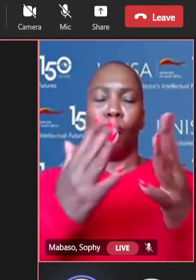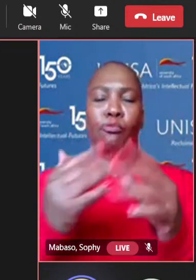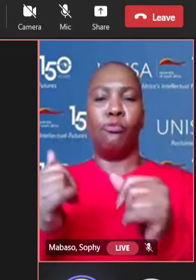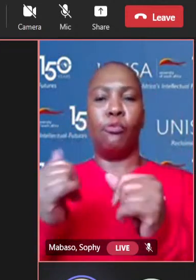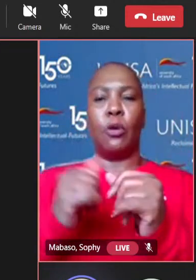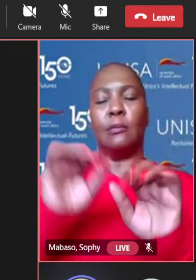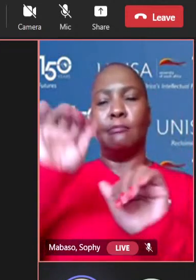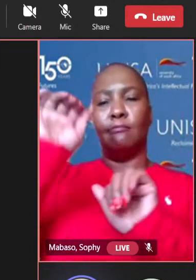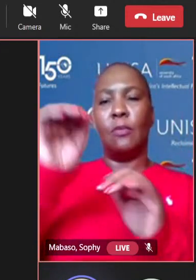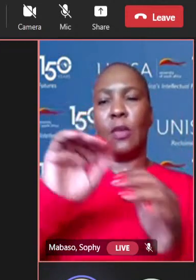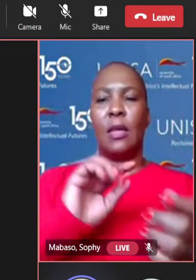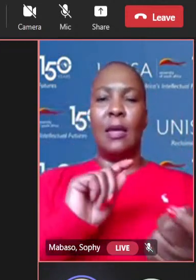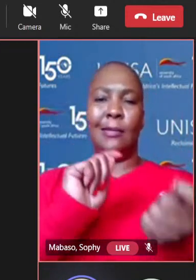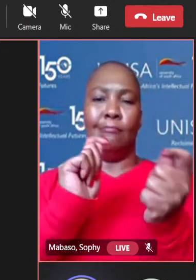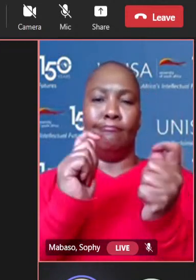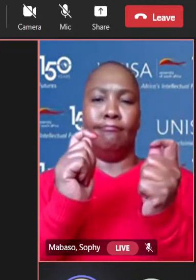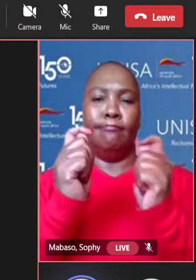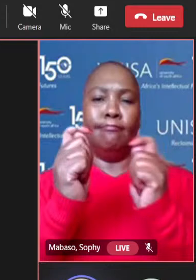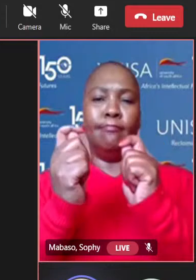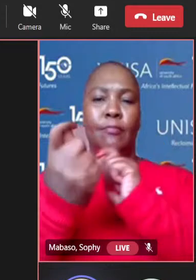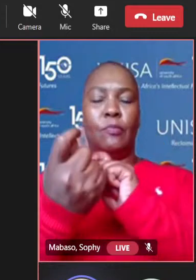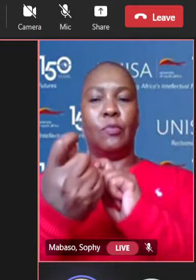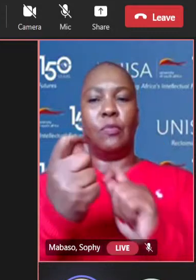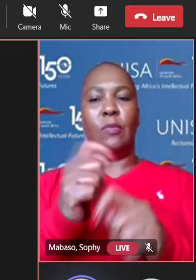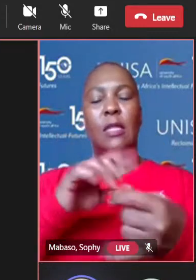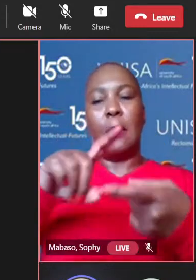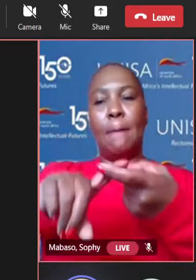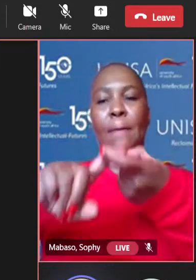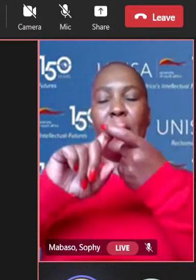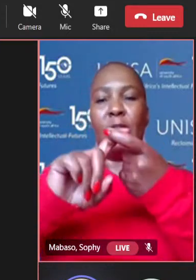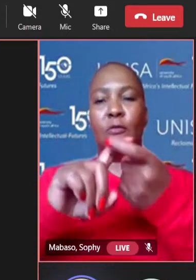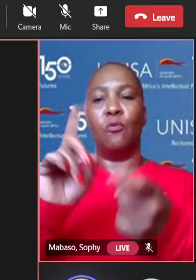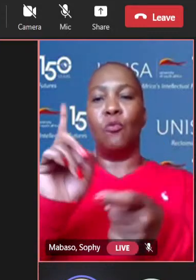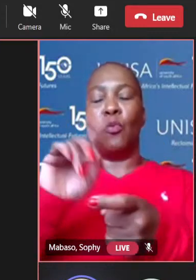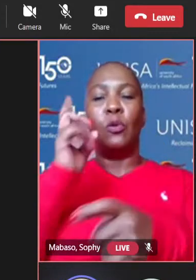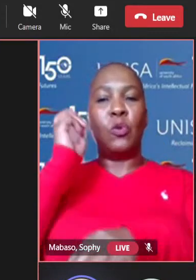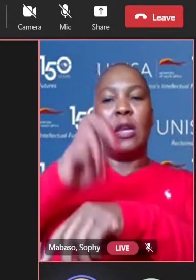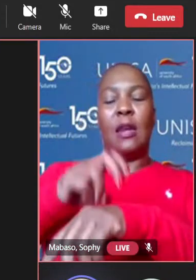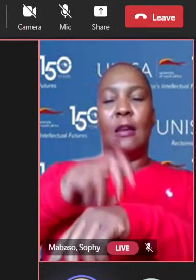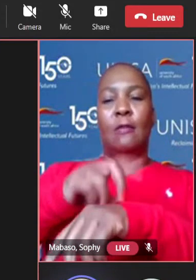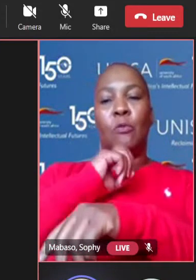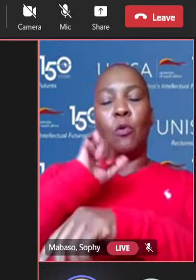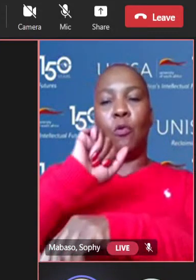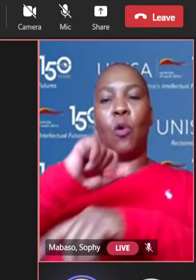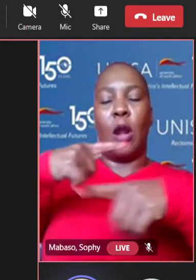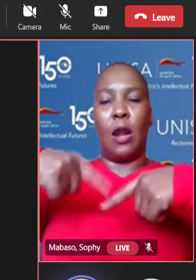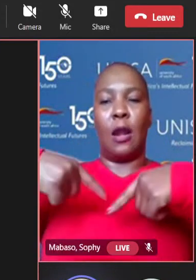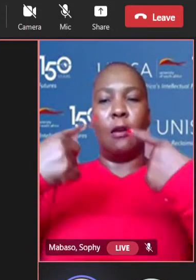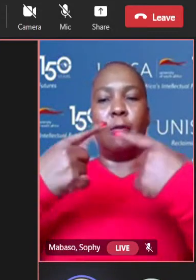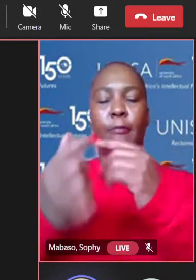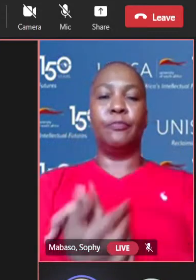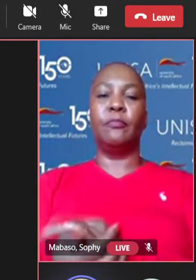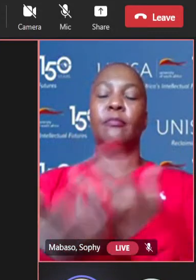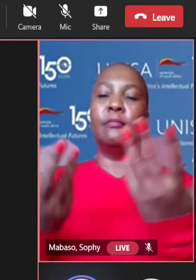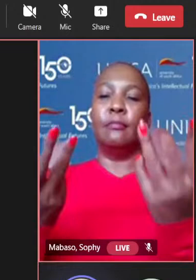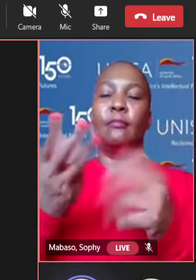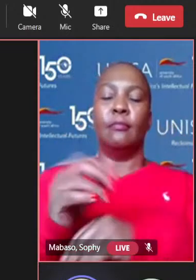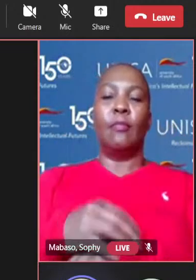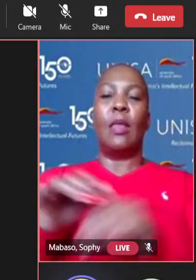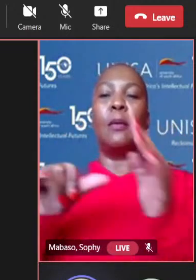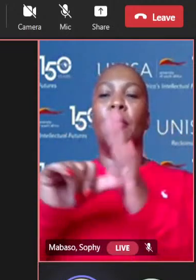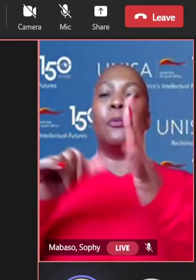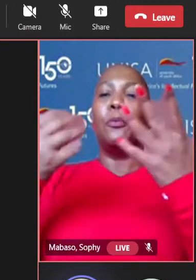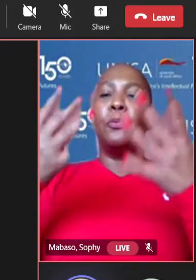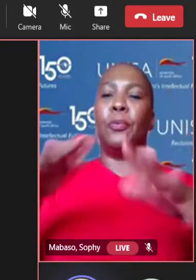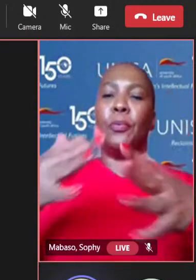adjust depending on what it is that you need to prioritize in your life. Then also very